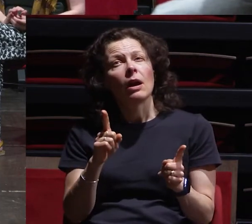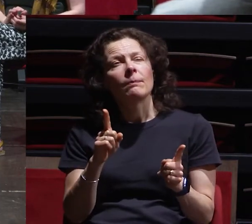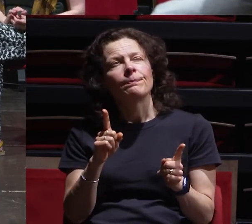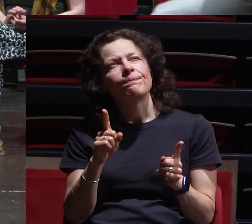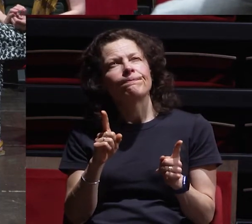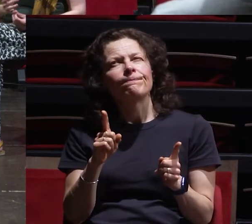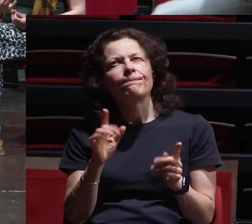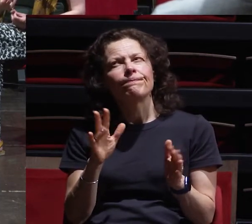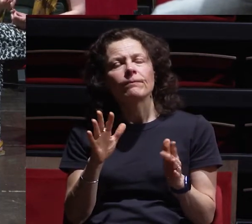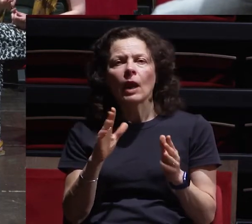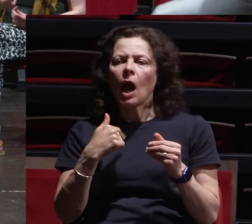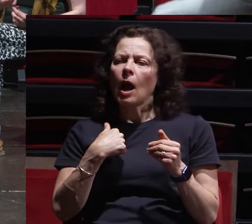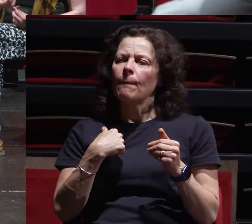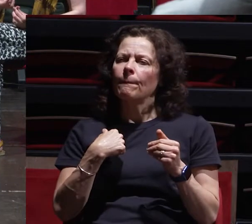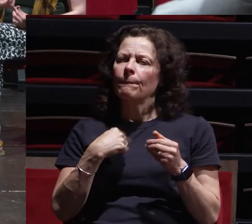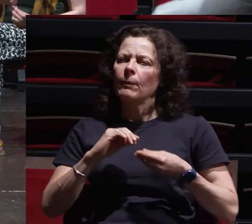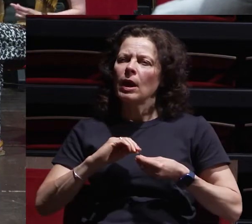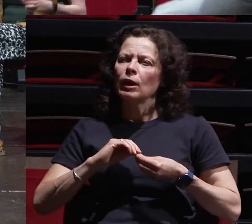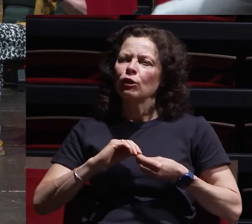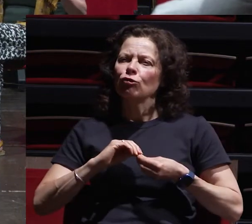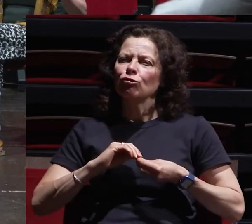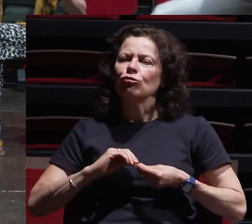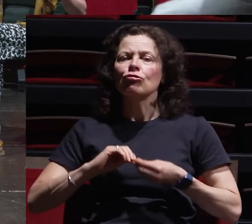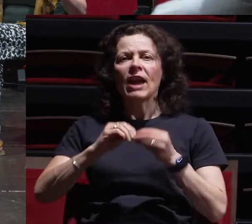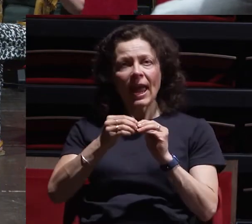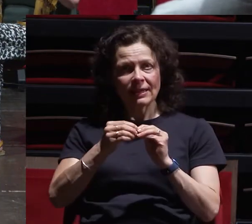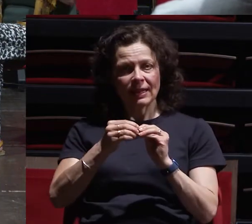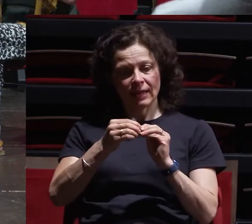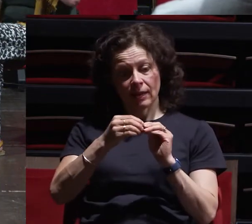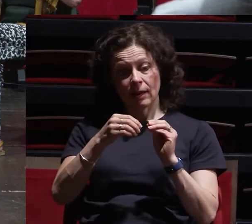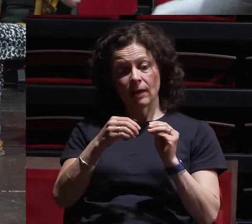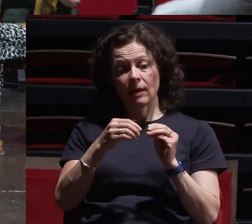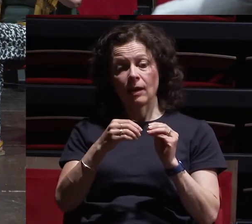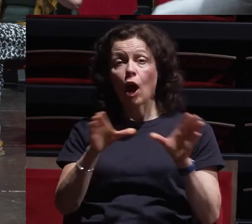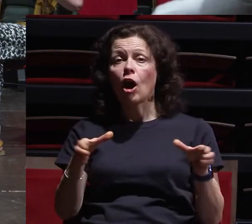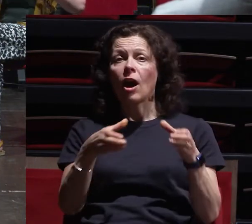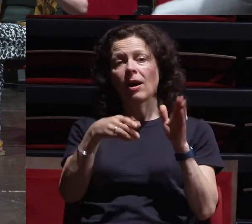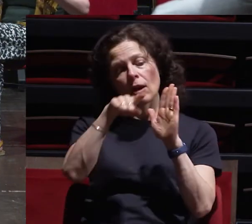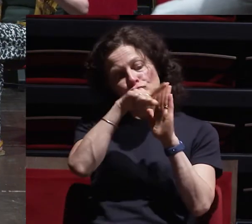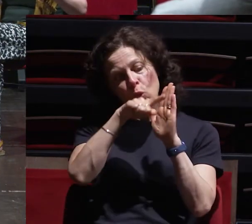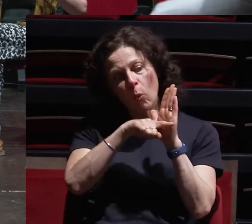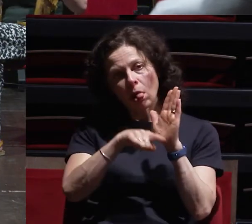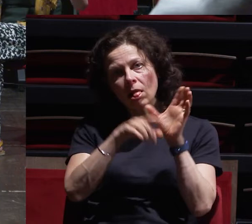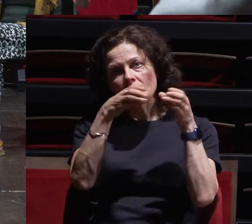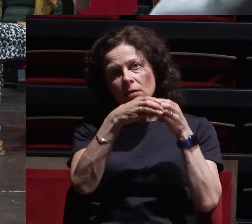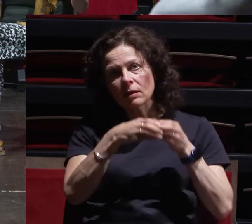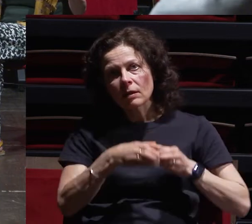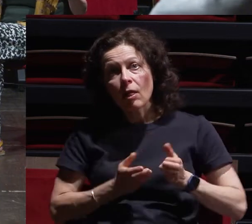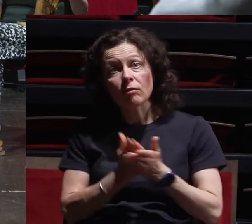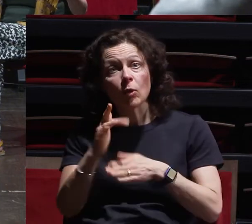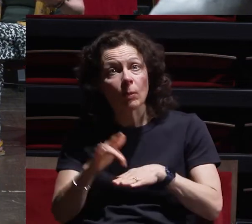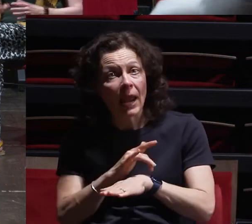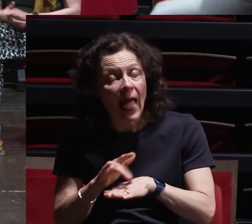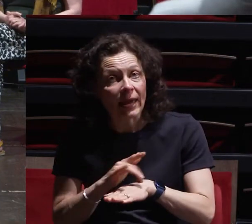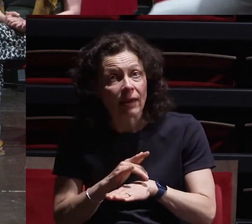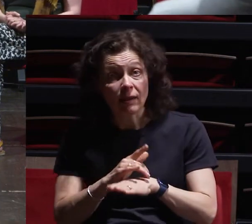But also, I feel like you have to, you're creating a set of rules in your play and a contract with the